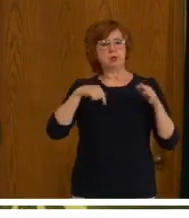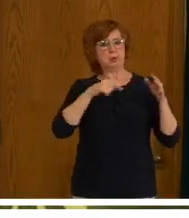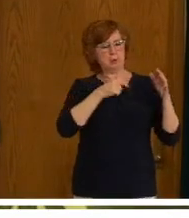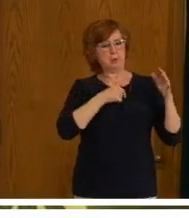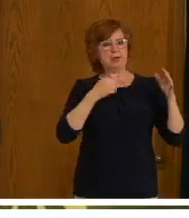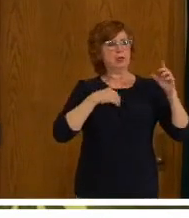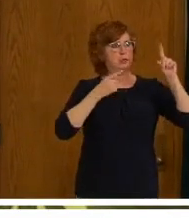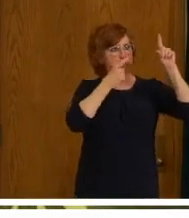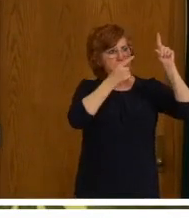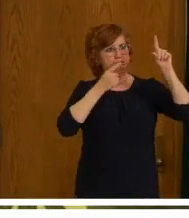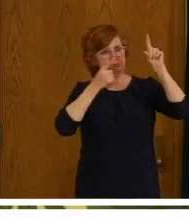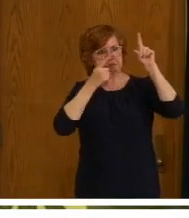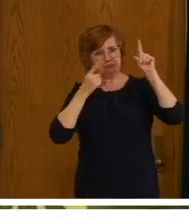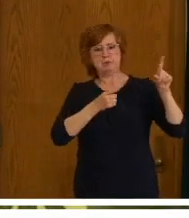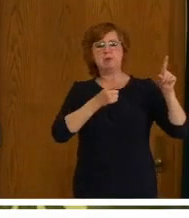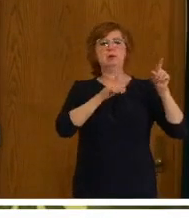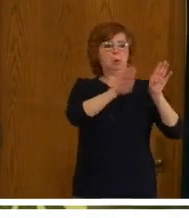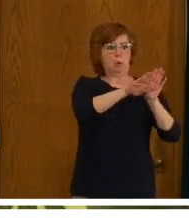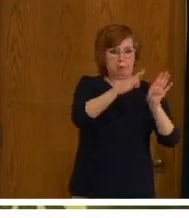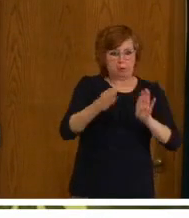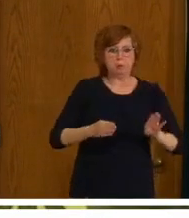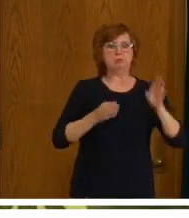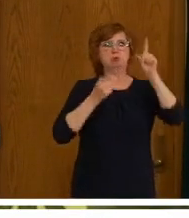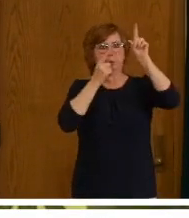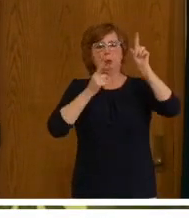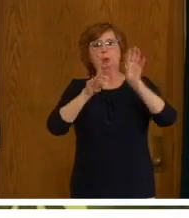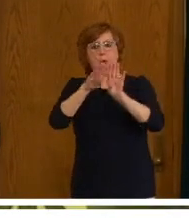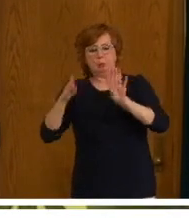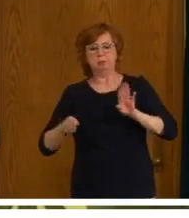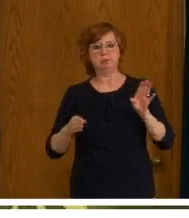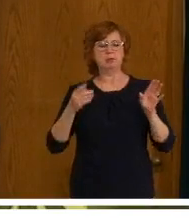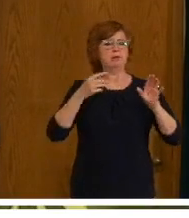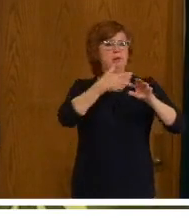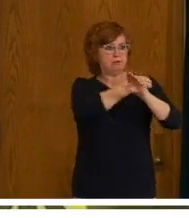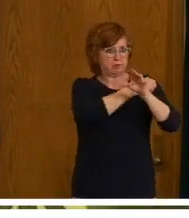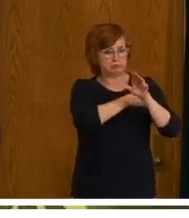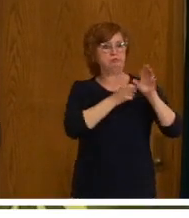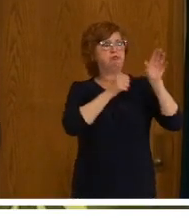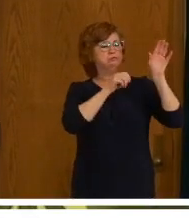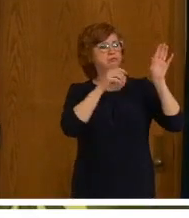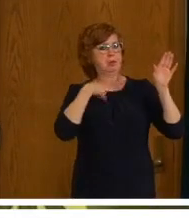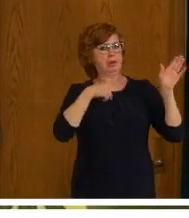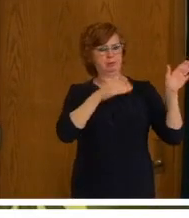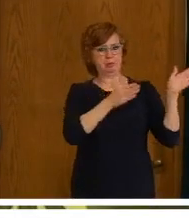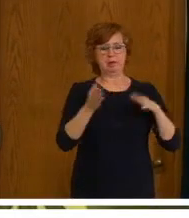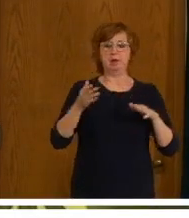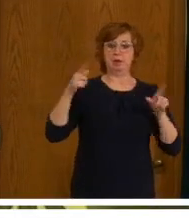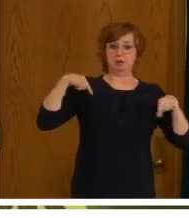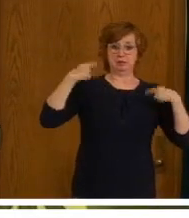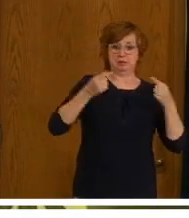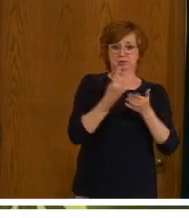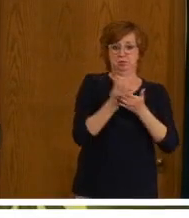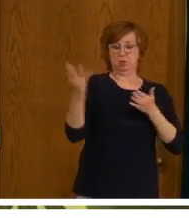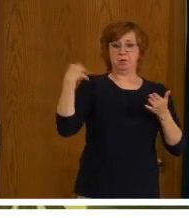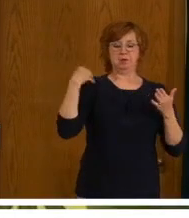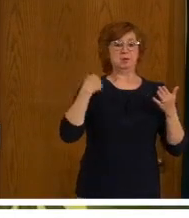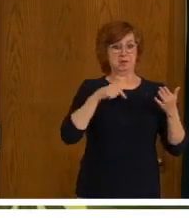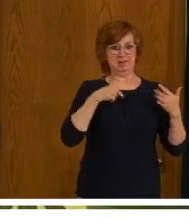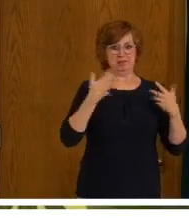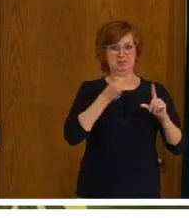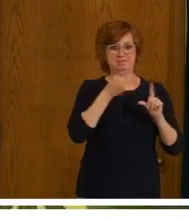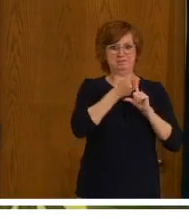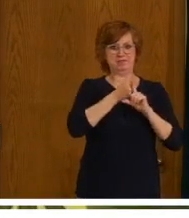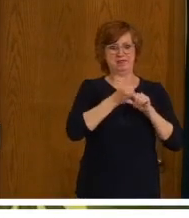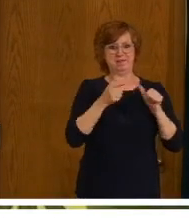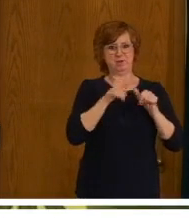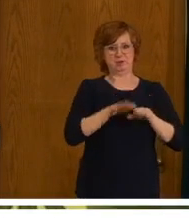of vaccinations. Since that time, we have reached the Step 1 threshold, and Step 1 actually began this last Sunday on